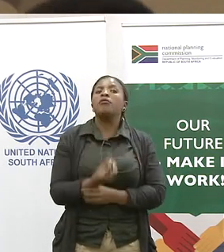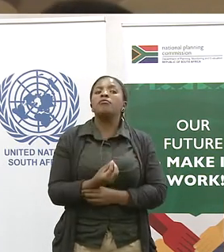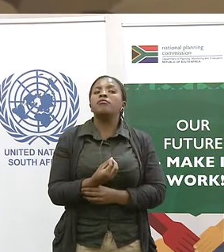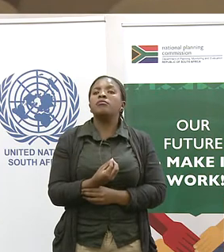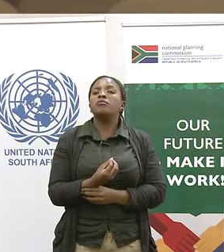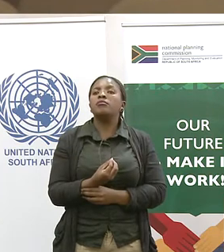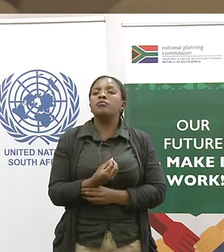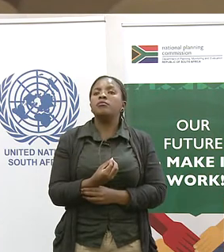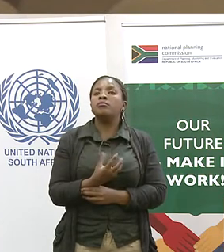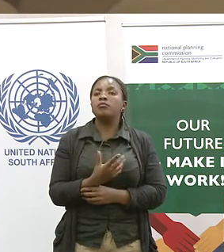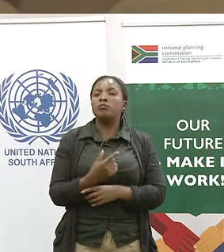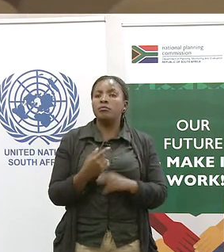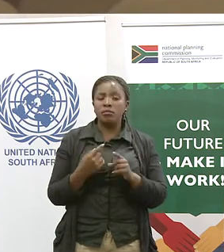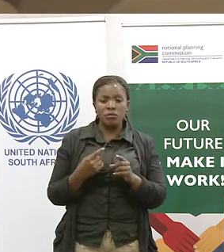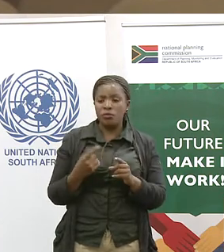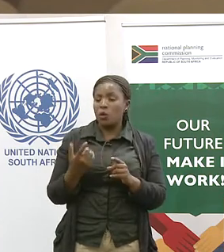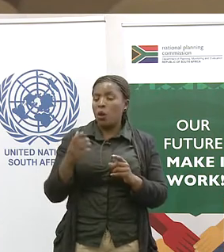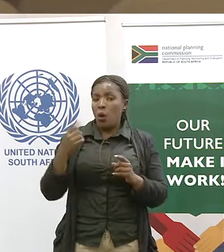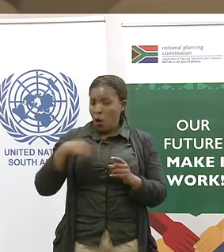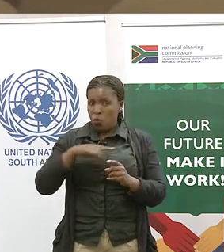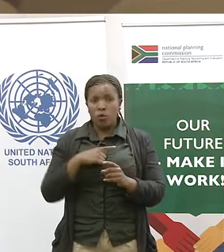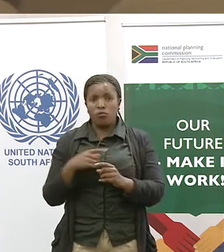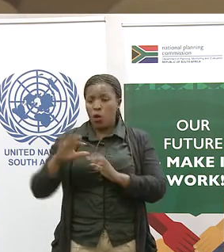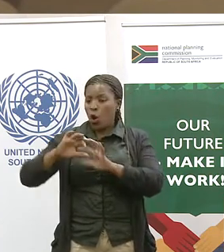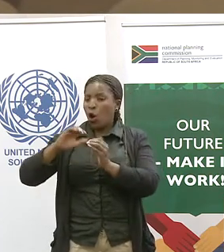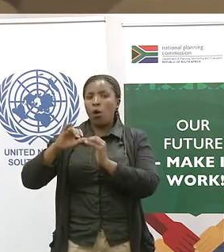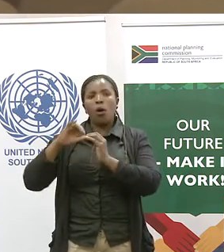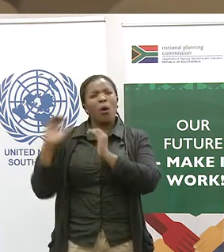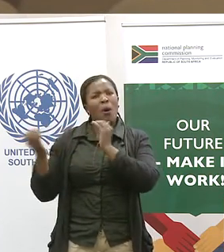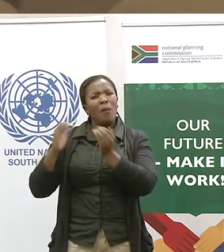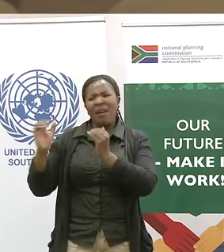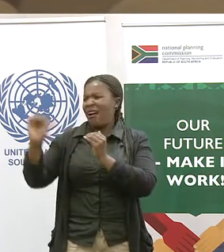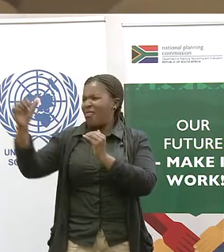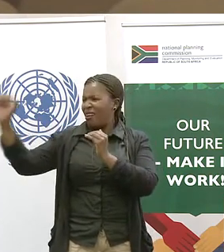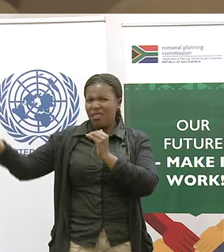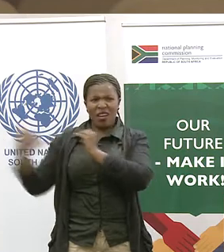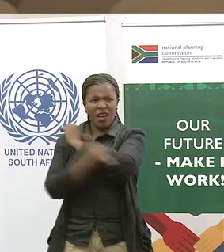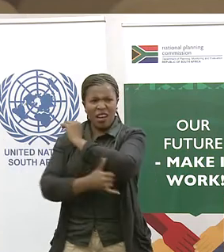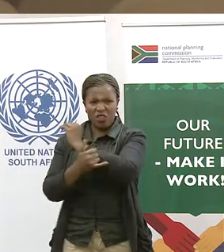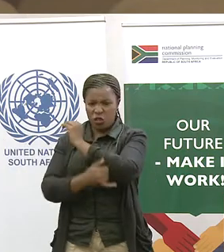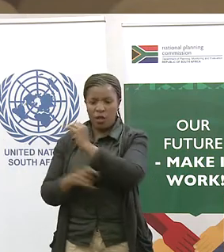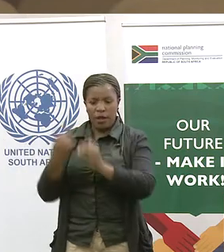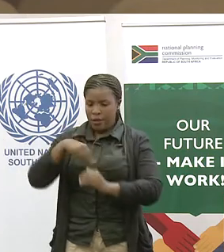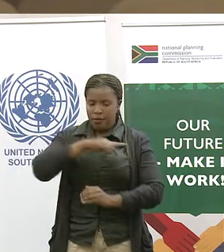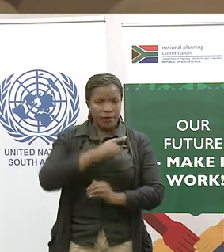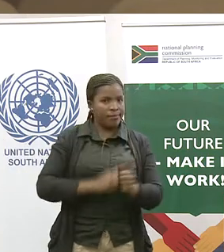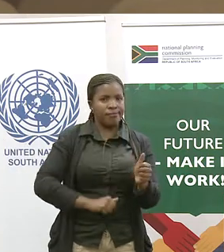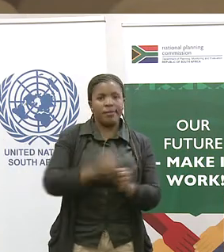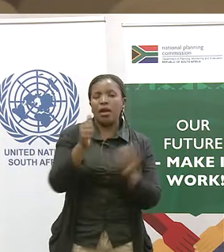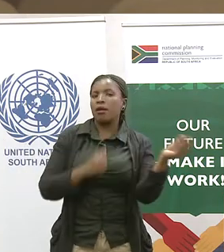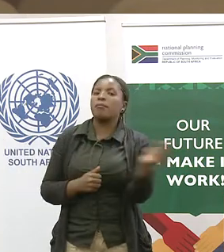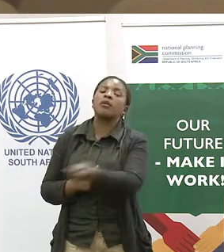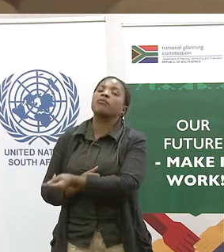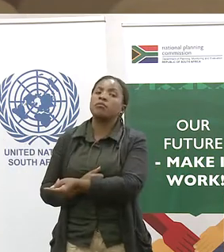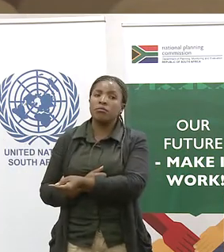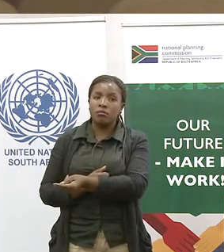doing relatively well compared to other African states, that is a positive. But for me, DM, I think there are things